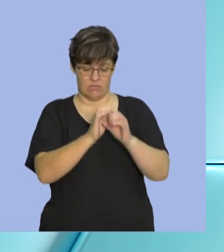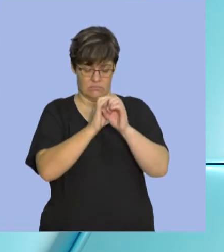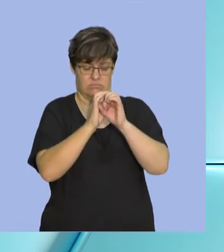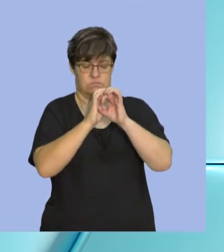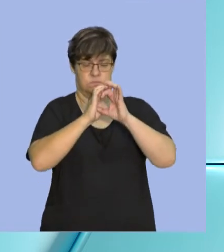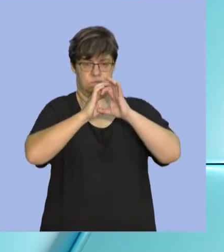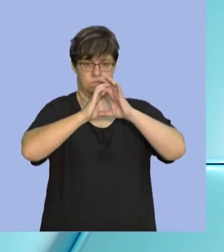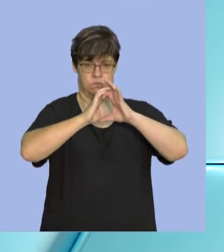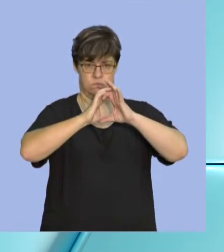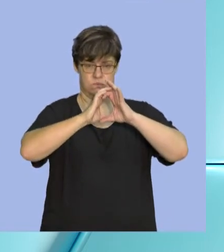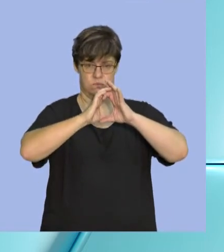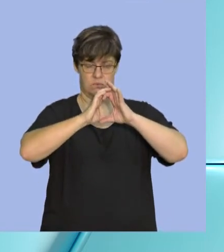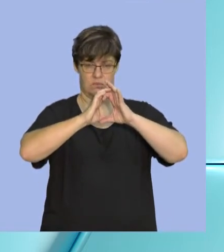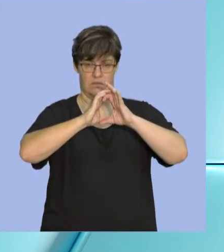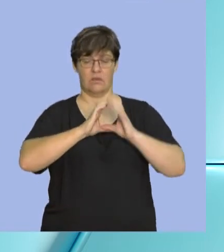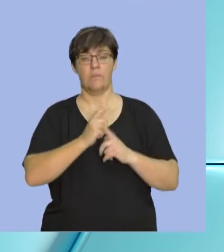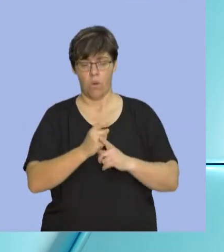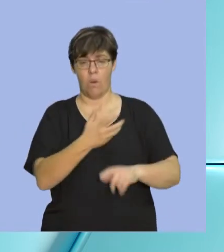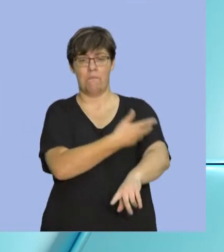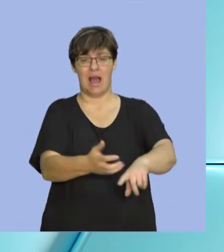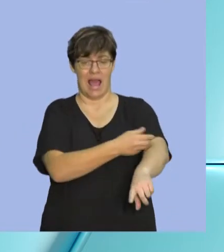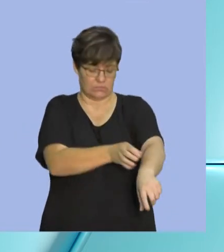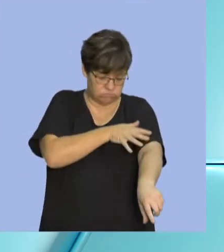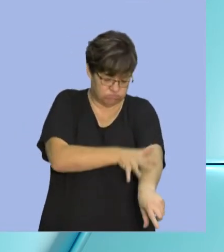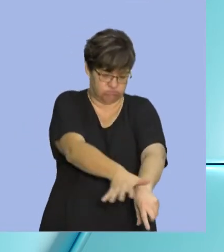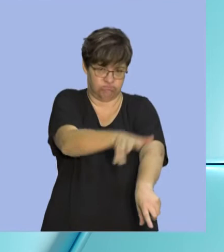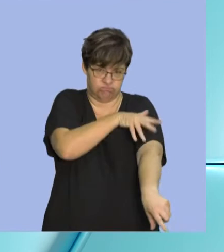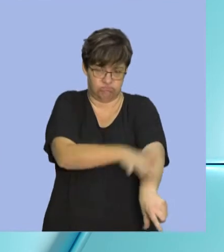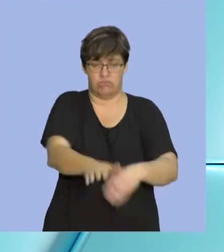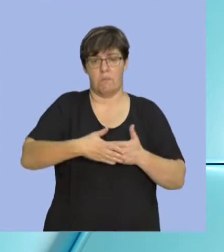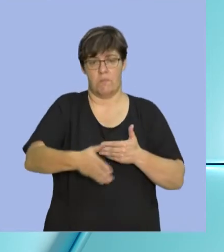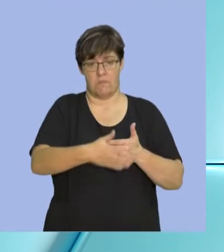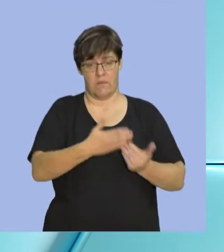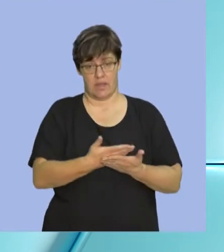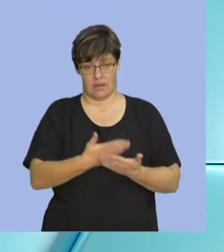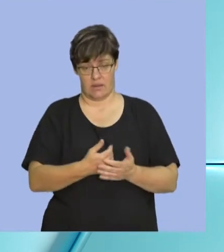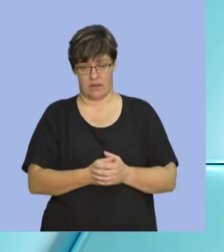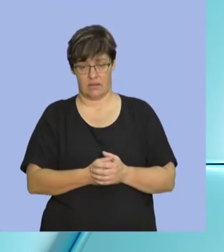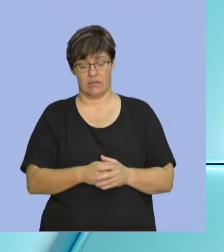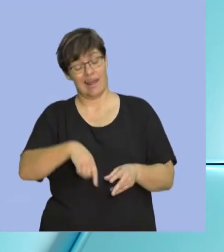diameter, causing more blood to flow through them. The other term that we need to expose you to is